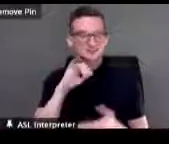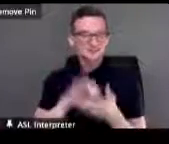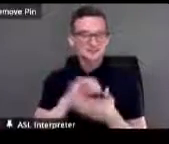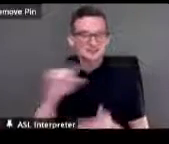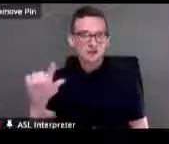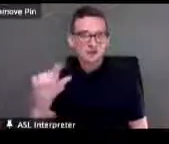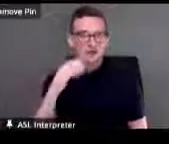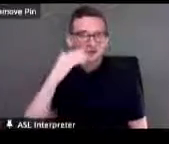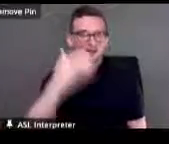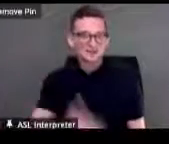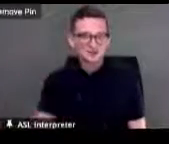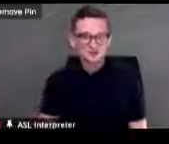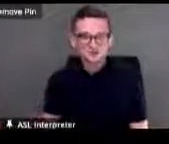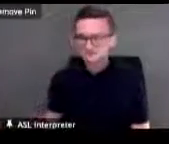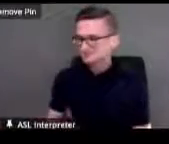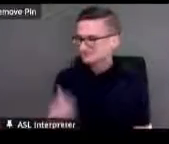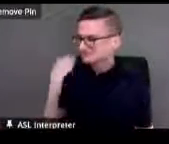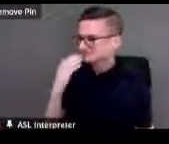Thank you.